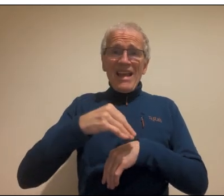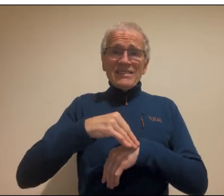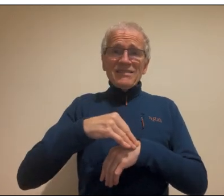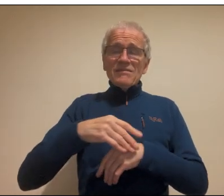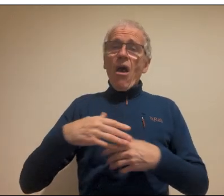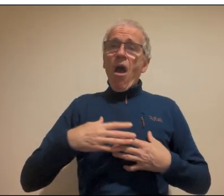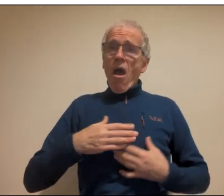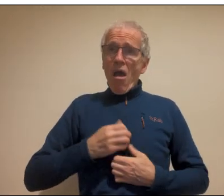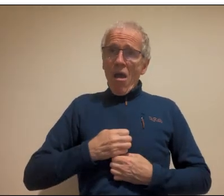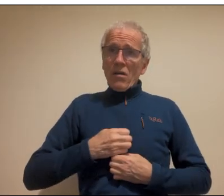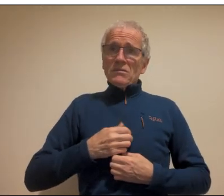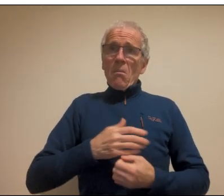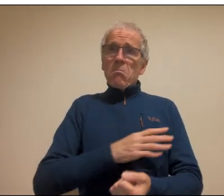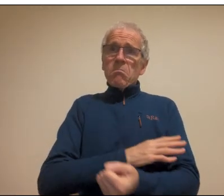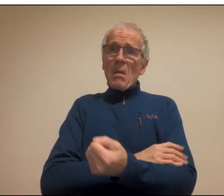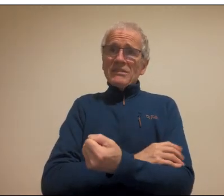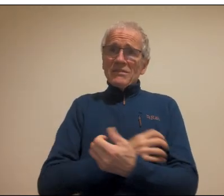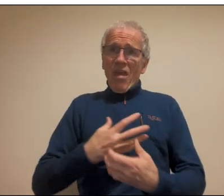rhythms.